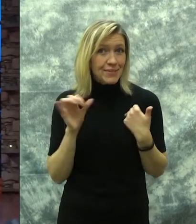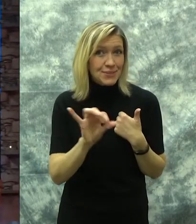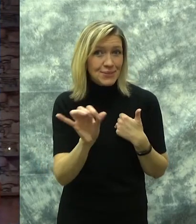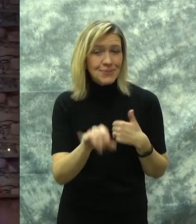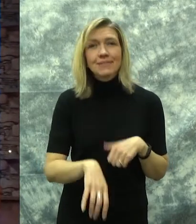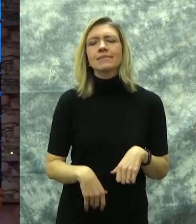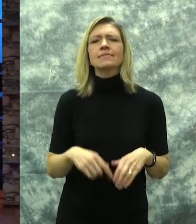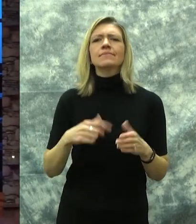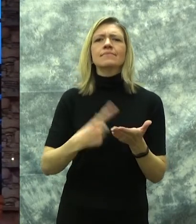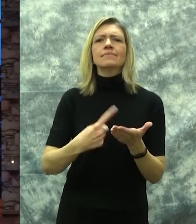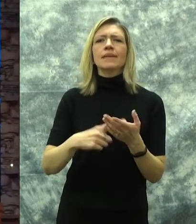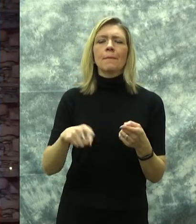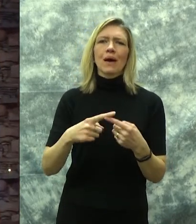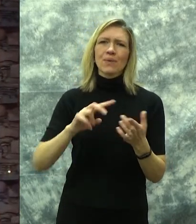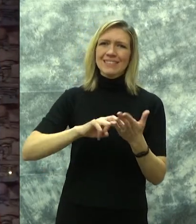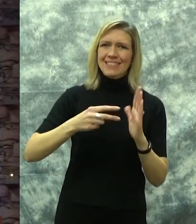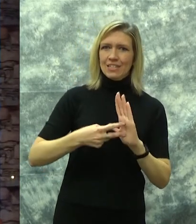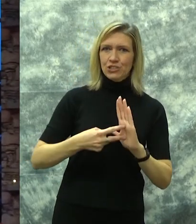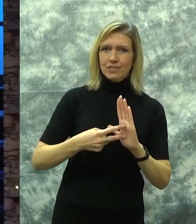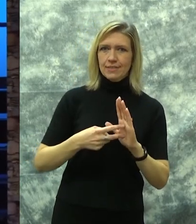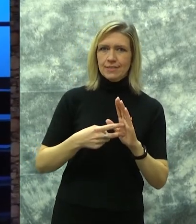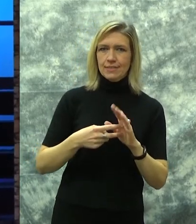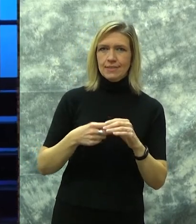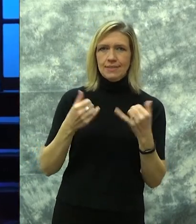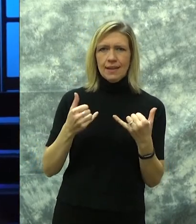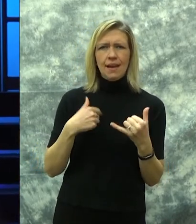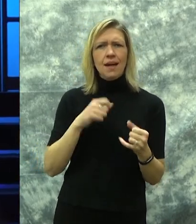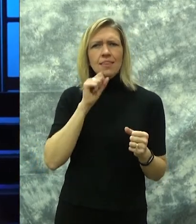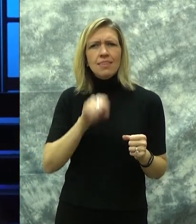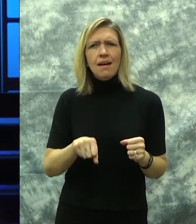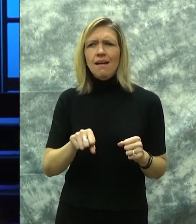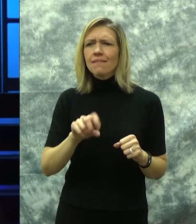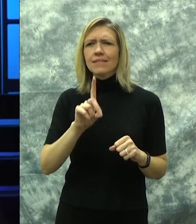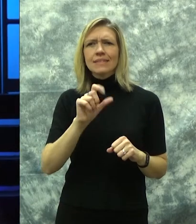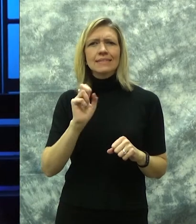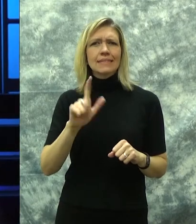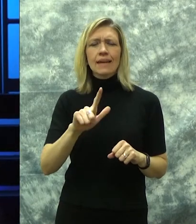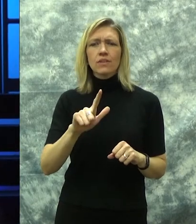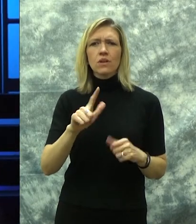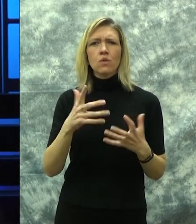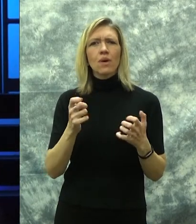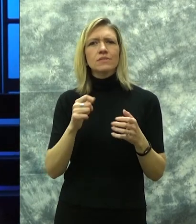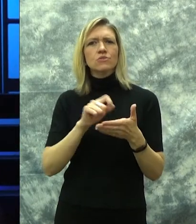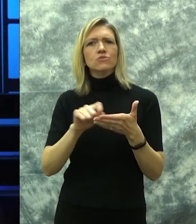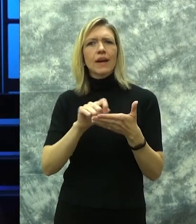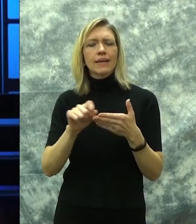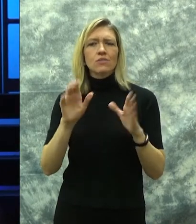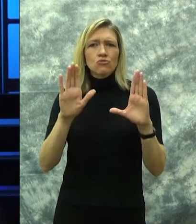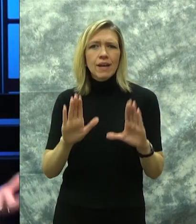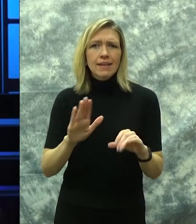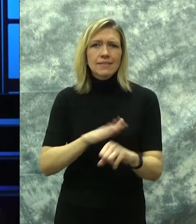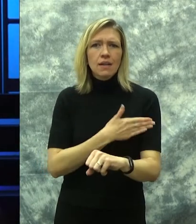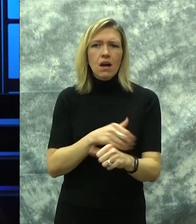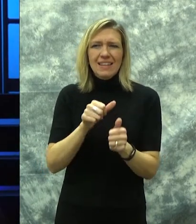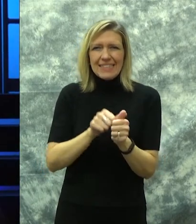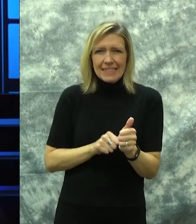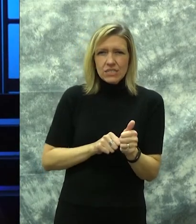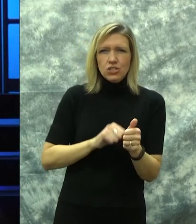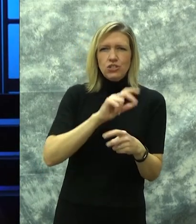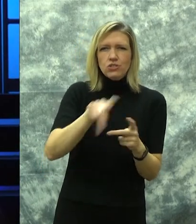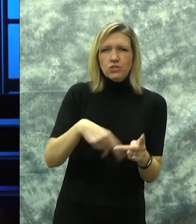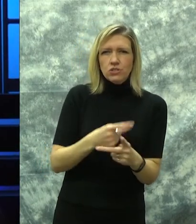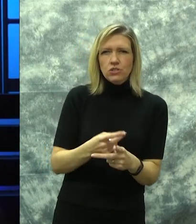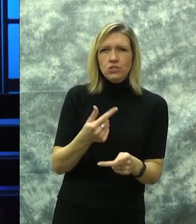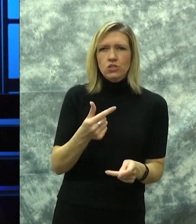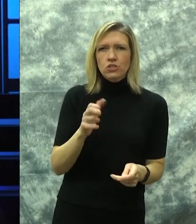the visions that Daniel has for his life. It was to write a great song in every genre of music. And in his own way, he hasn't gone to number